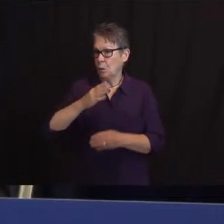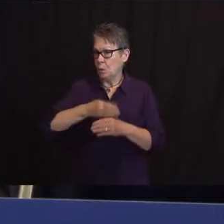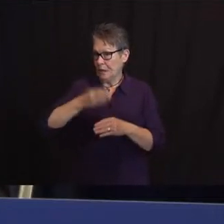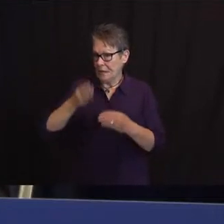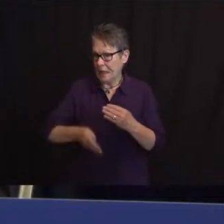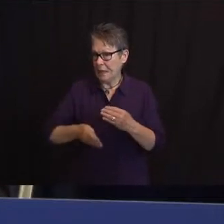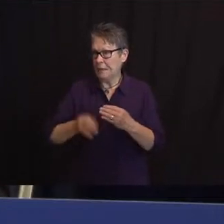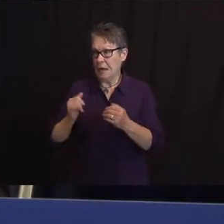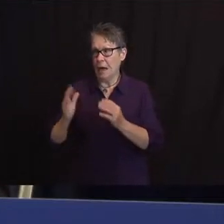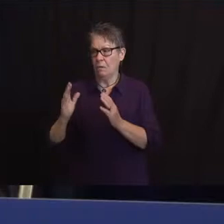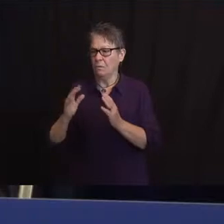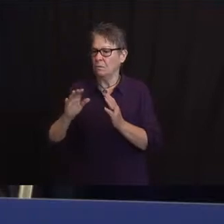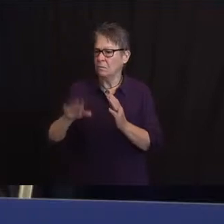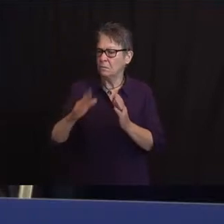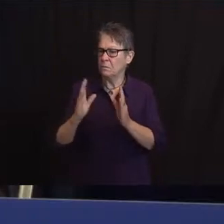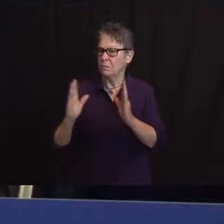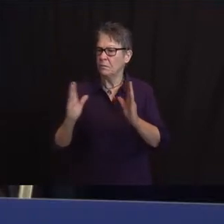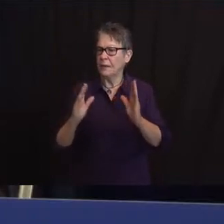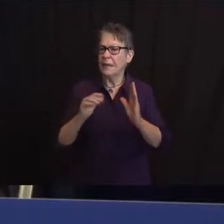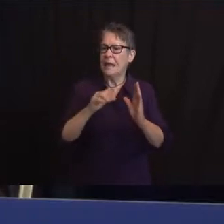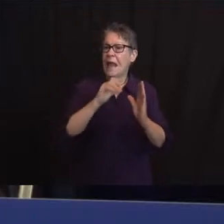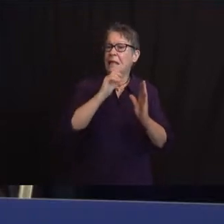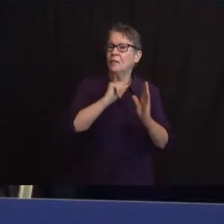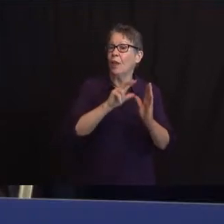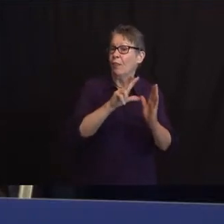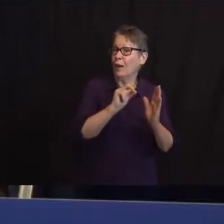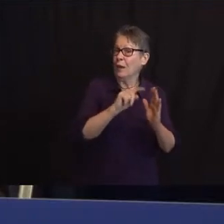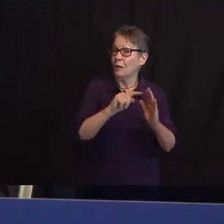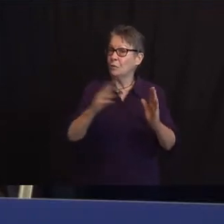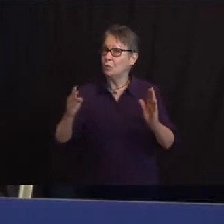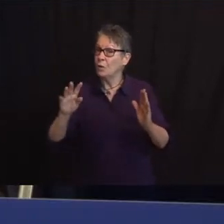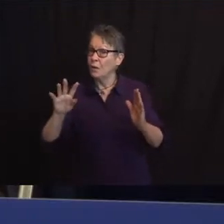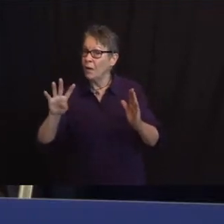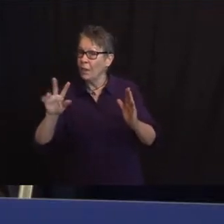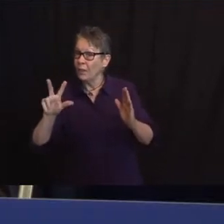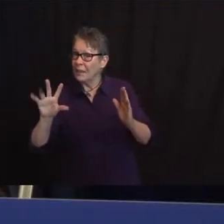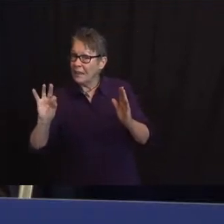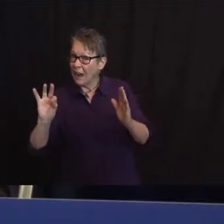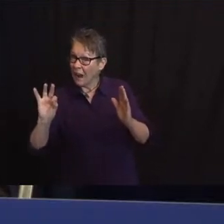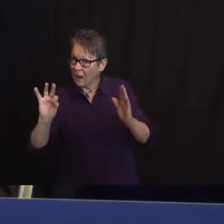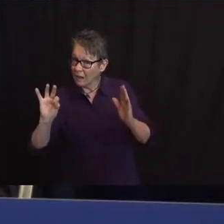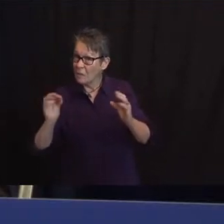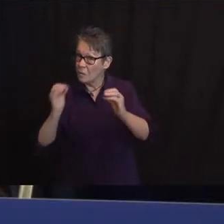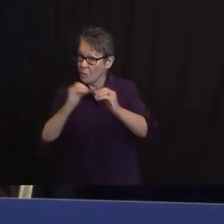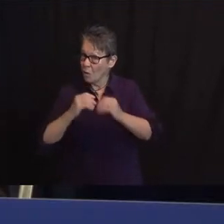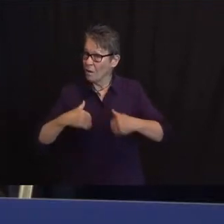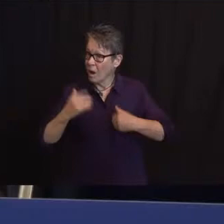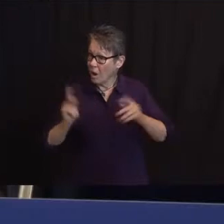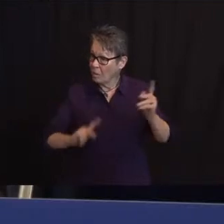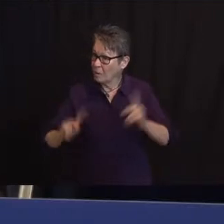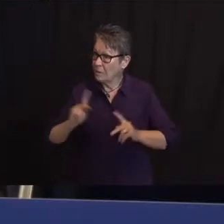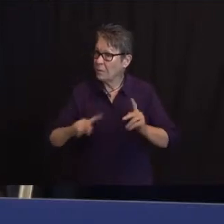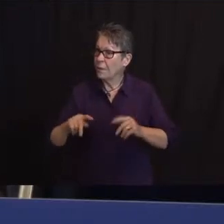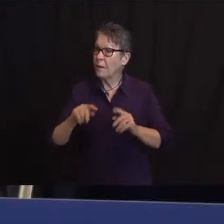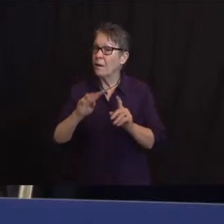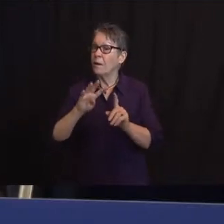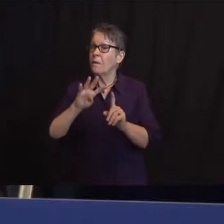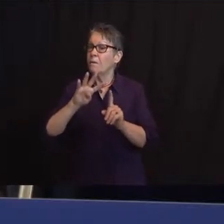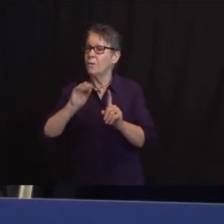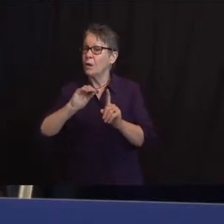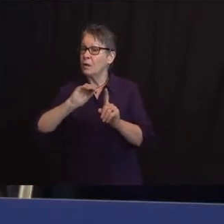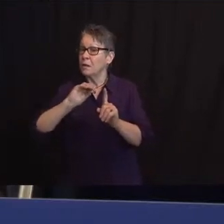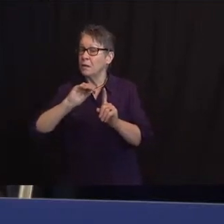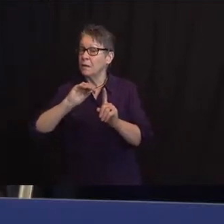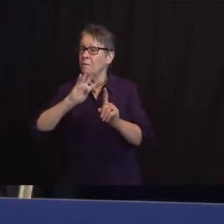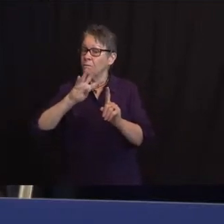10% were between 40 to 49, and 21% of the new hospitalizations are between the ages of 50